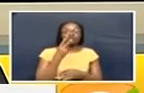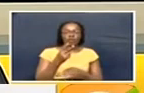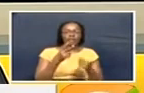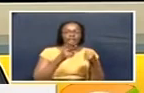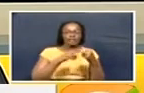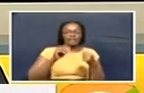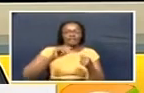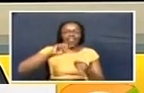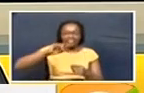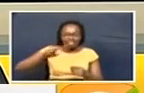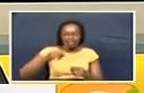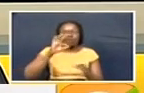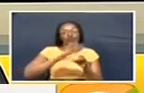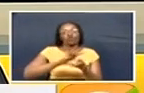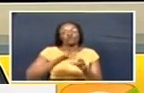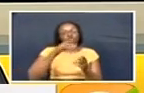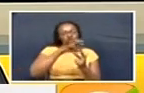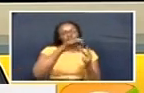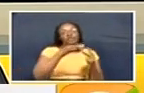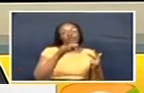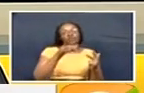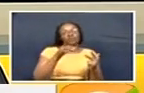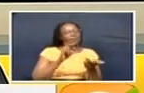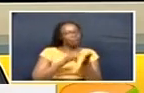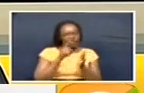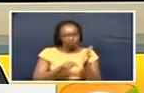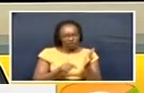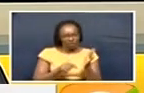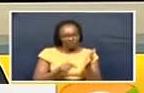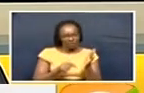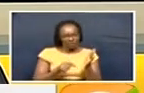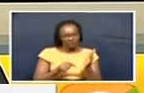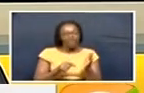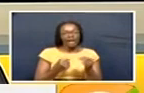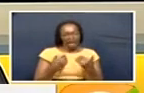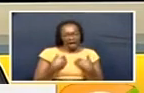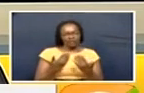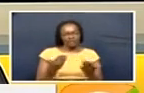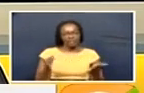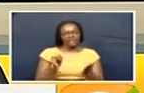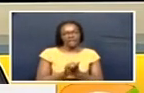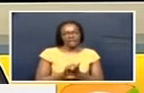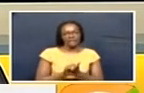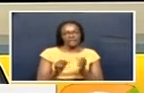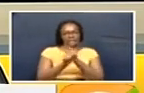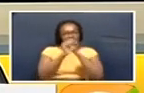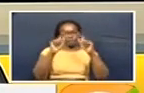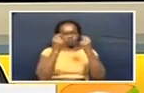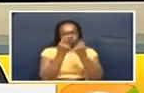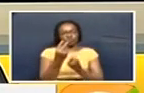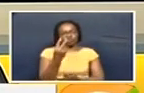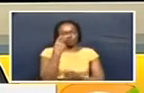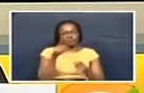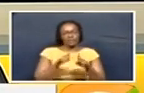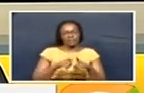270,000 votes for nomination. So clearly, there must be something that the presidential team saw, as well as the voters